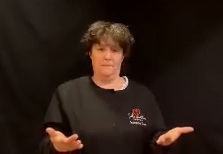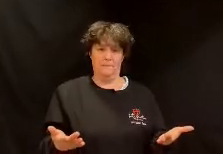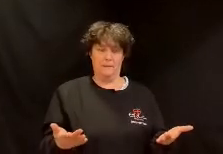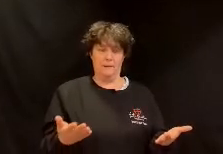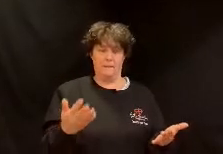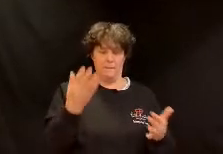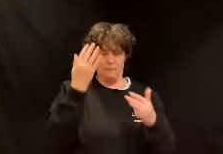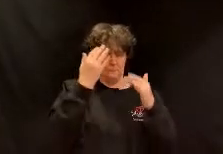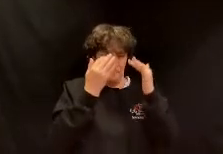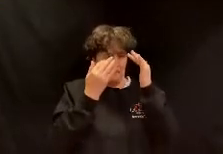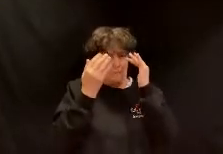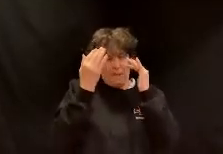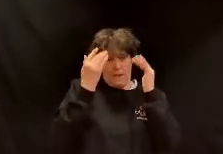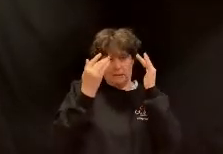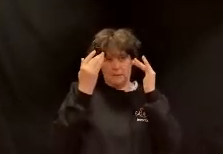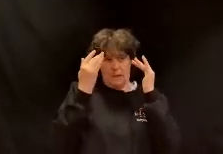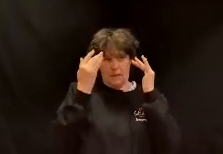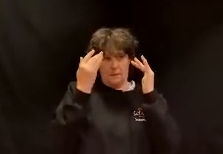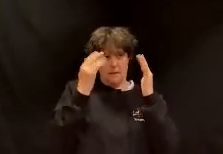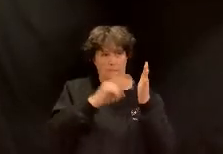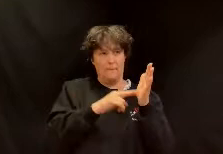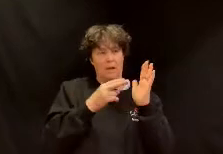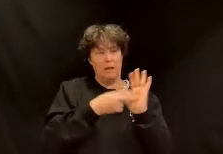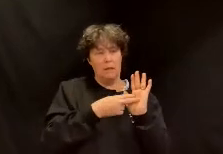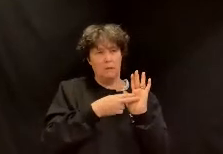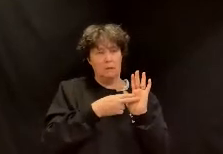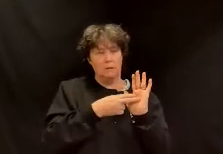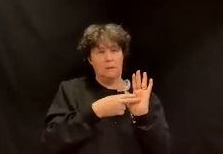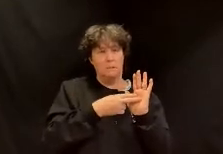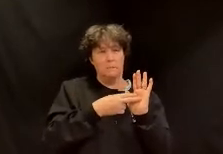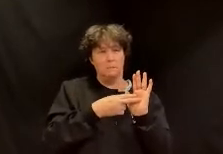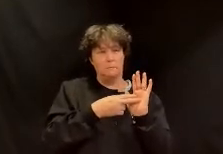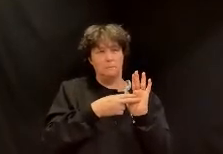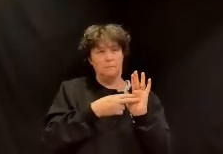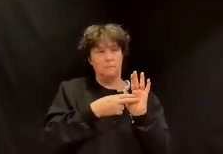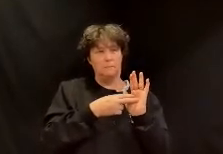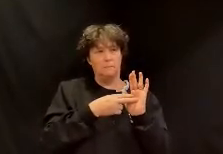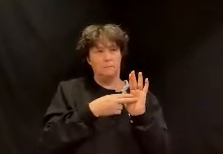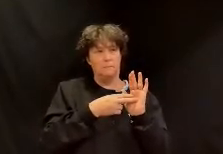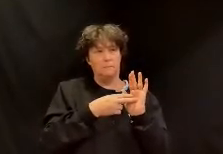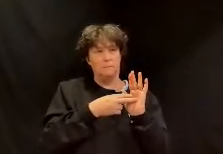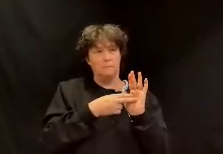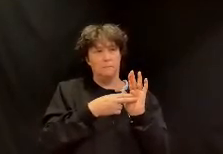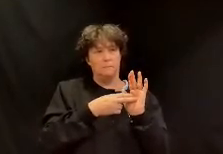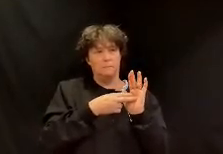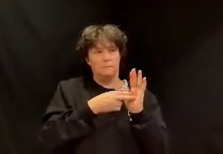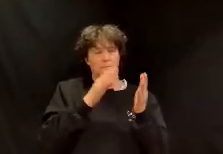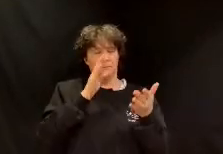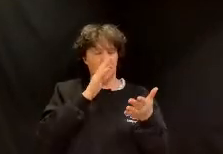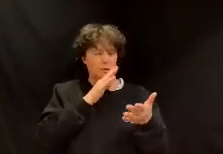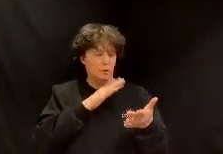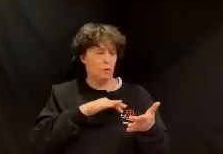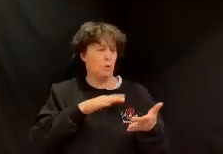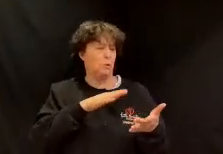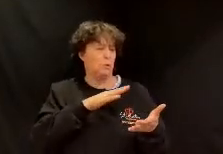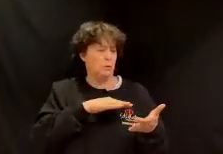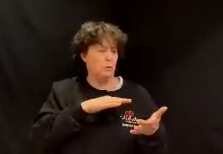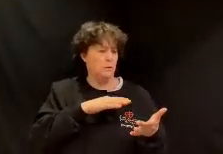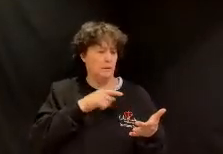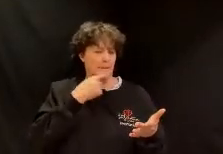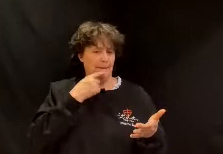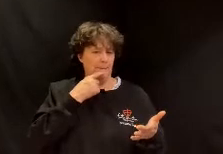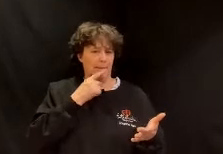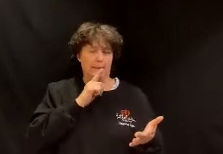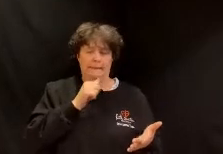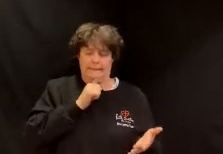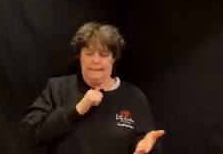Meditate. The word meditate, right? It's a word that means to mull over, to speak, mutter to yourself